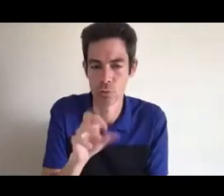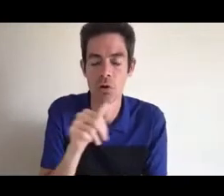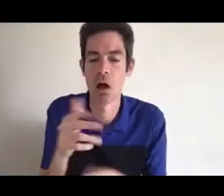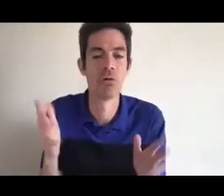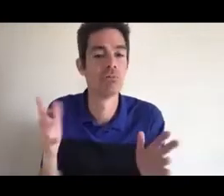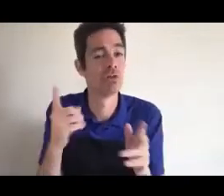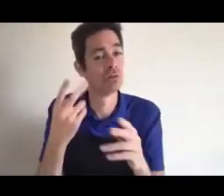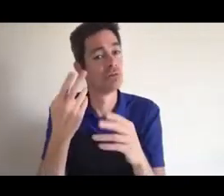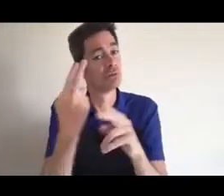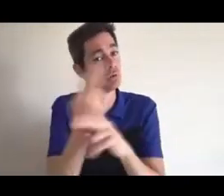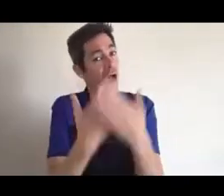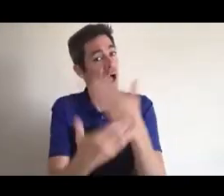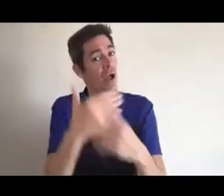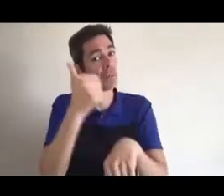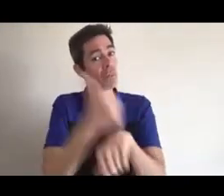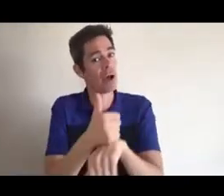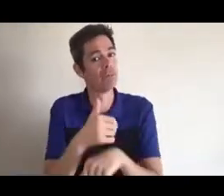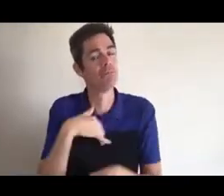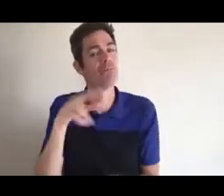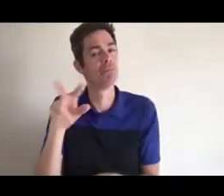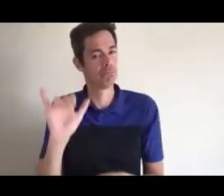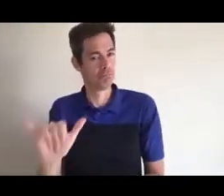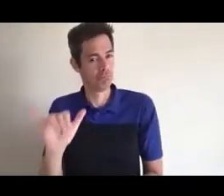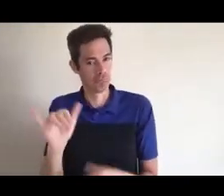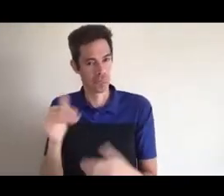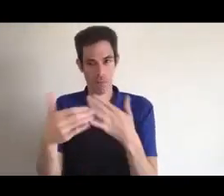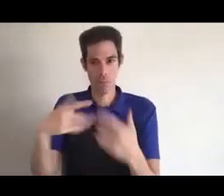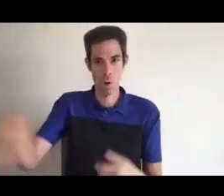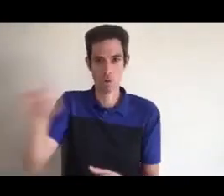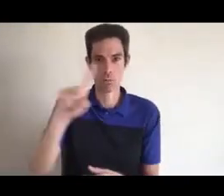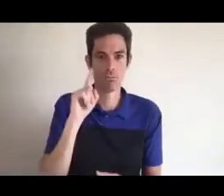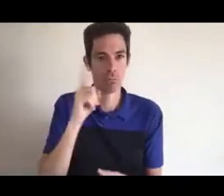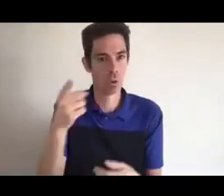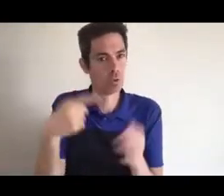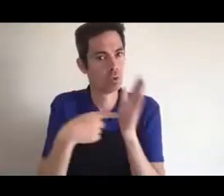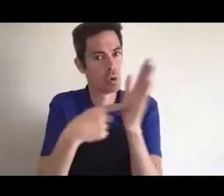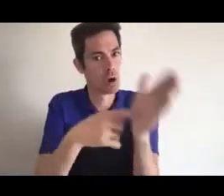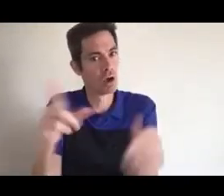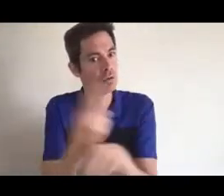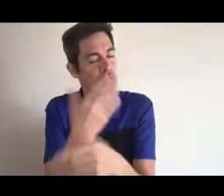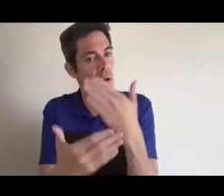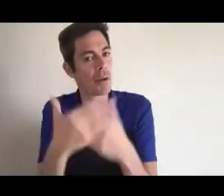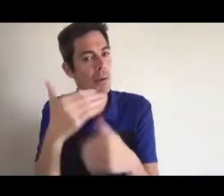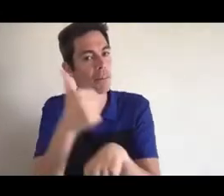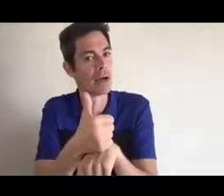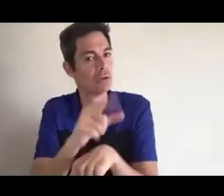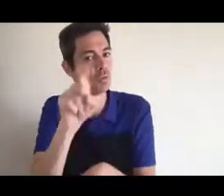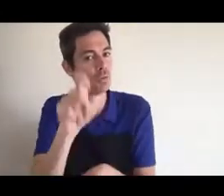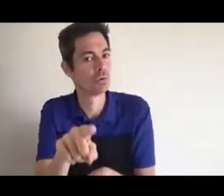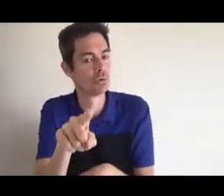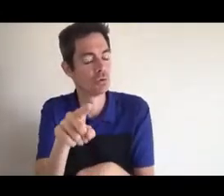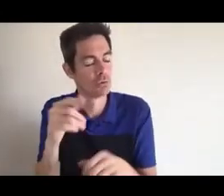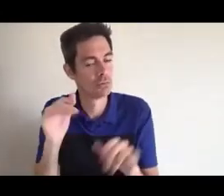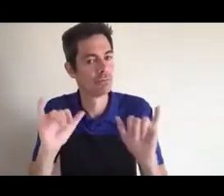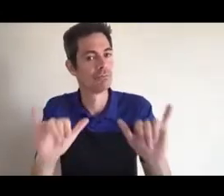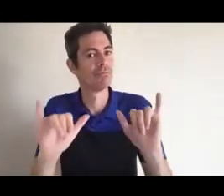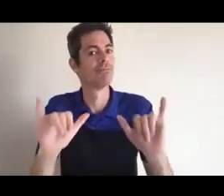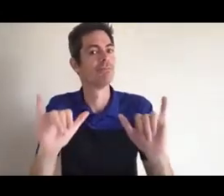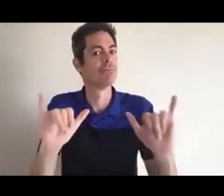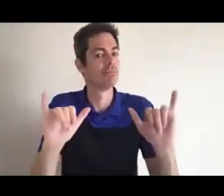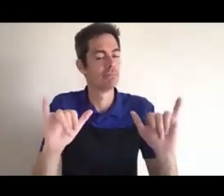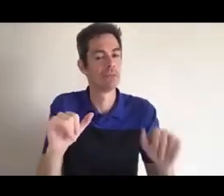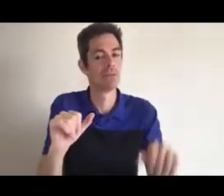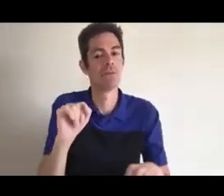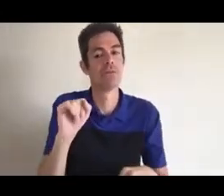to indicate if it was a question, but using your hand-based question. Even though they're deaf, they